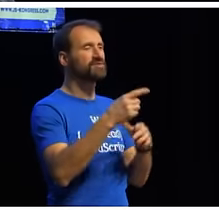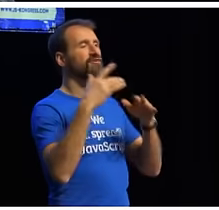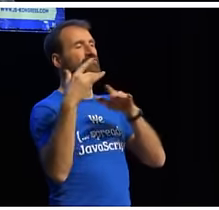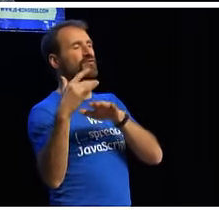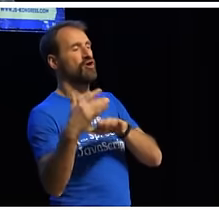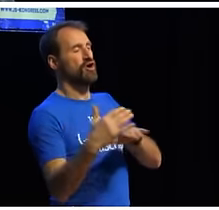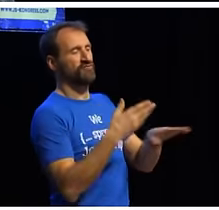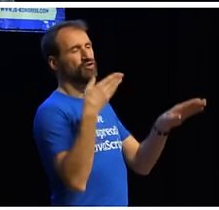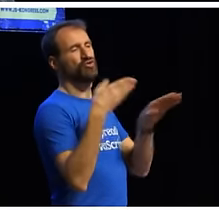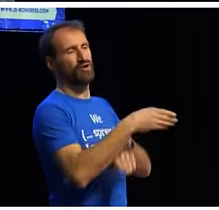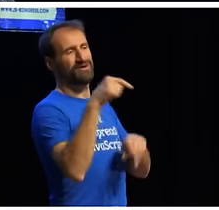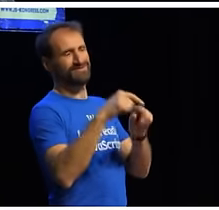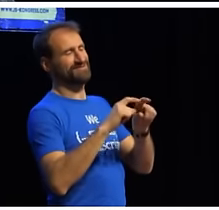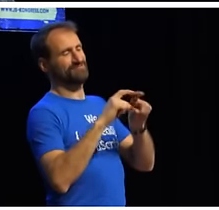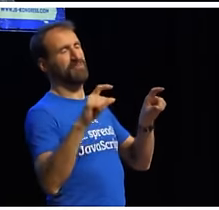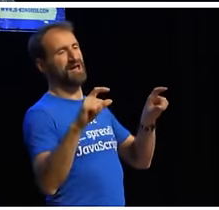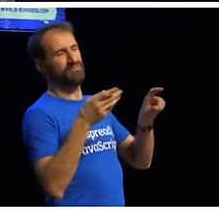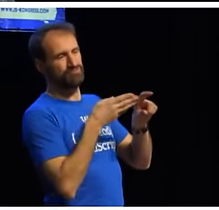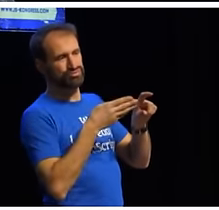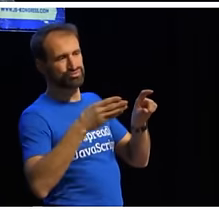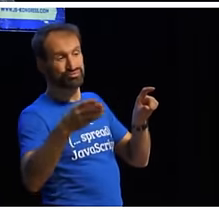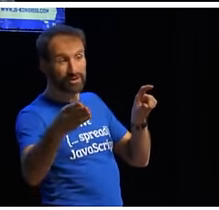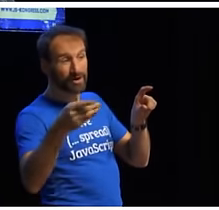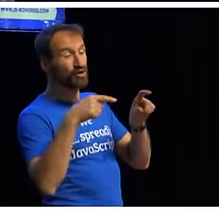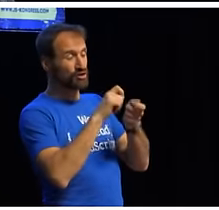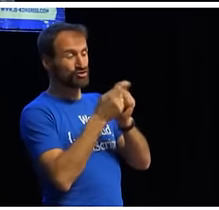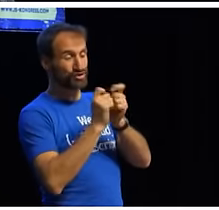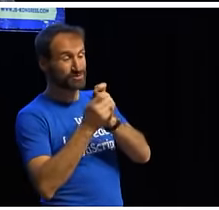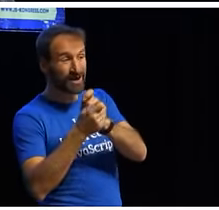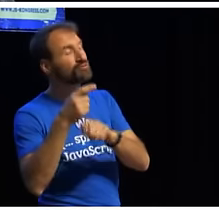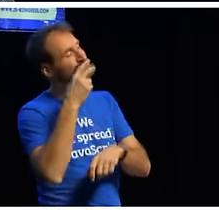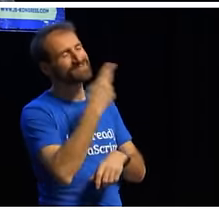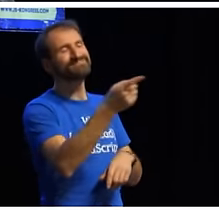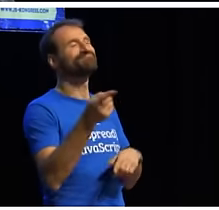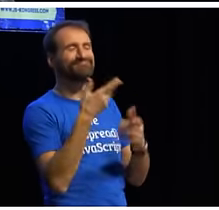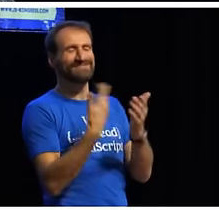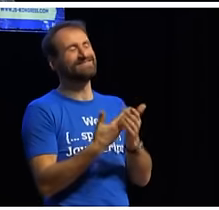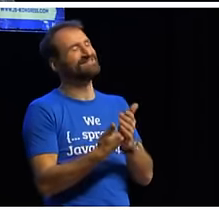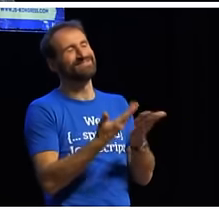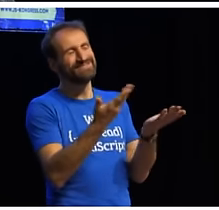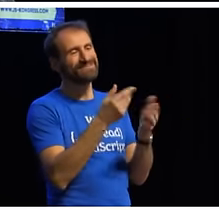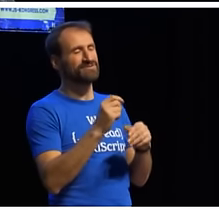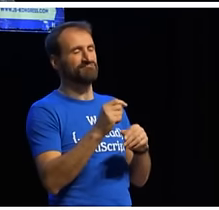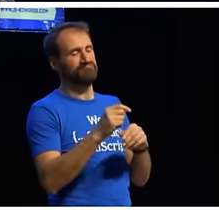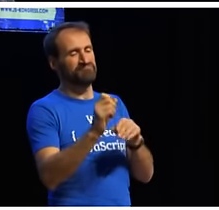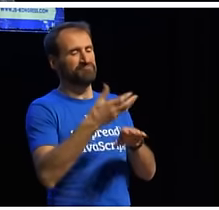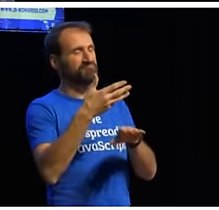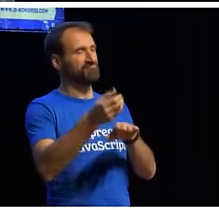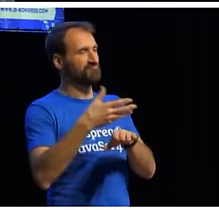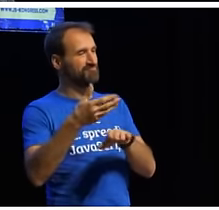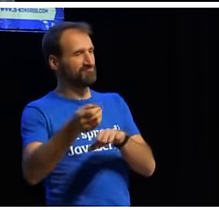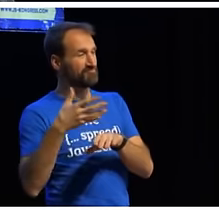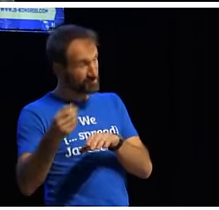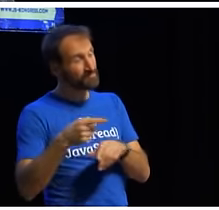them. There are many operators you can use. And yeah, it's pretty much an async stream of